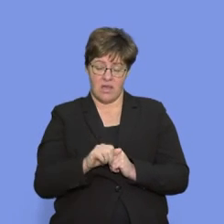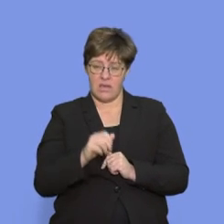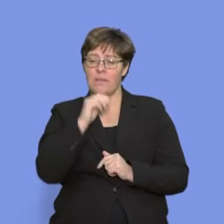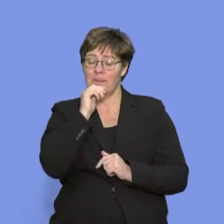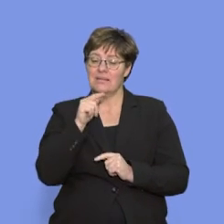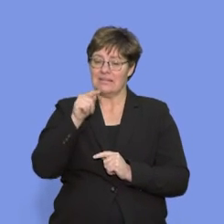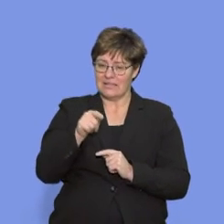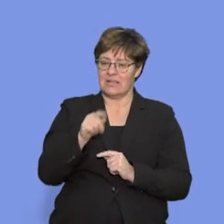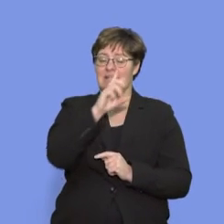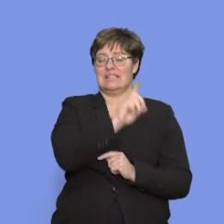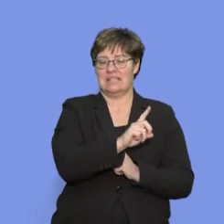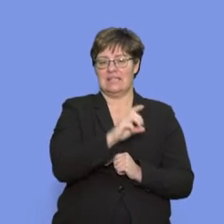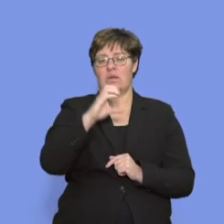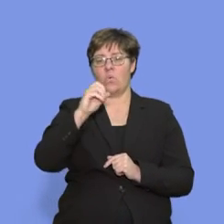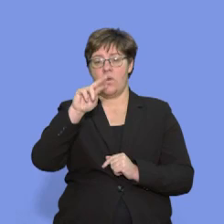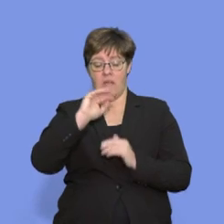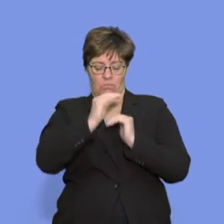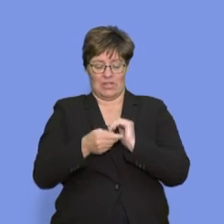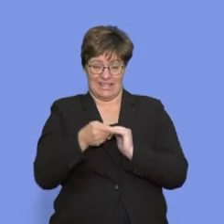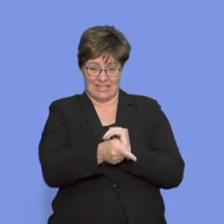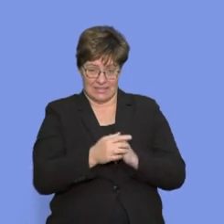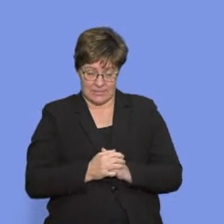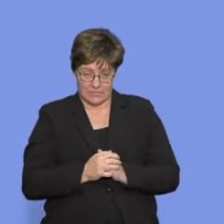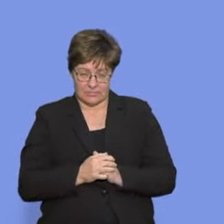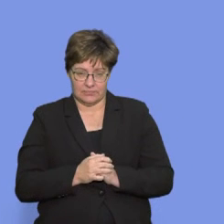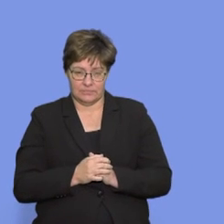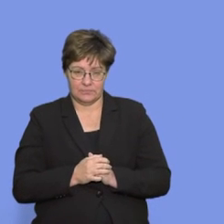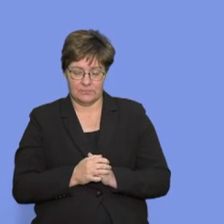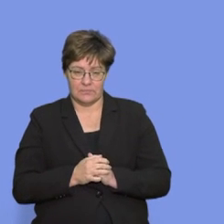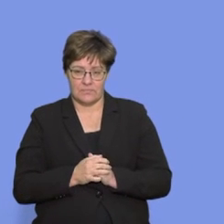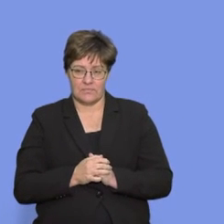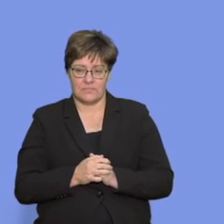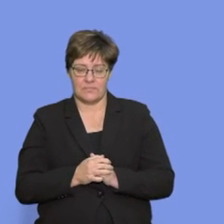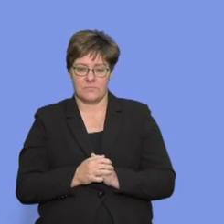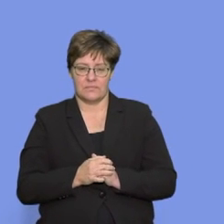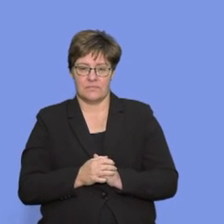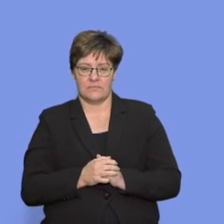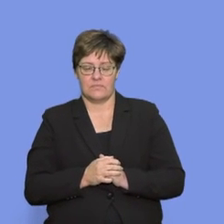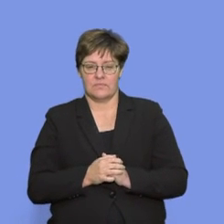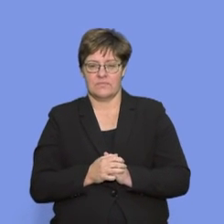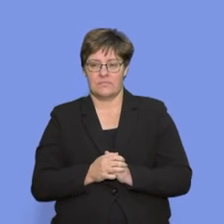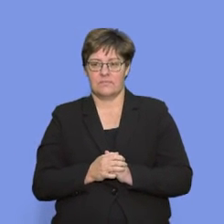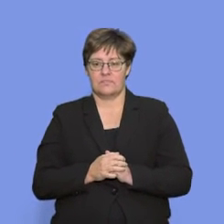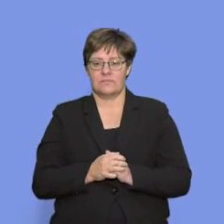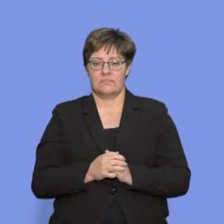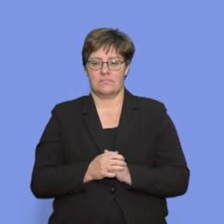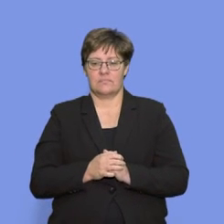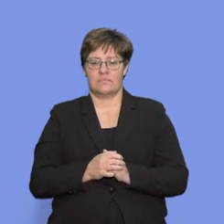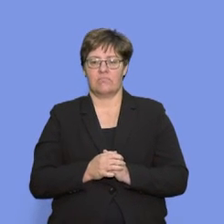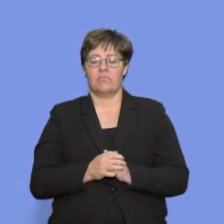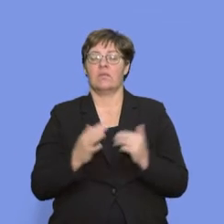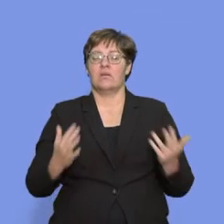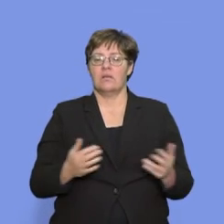D cornea. This part here, right there, D cornea. Right, and study diagram 1 and